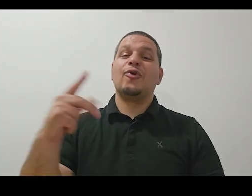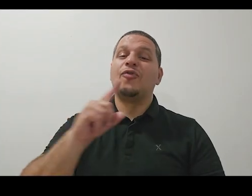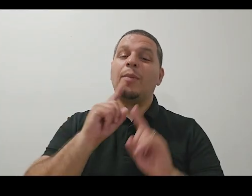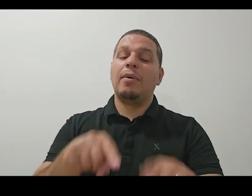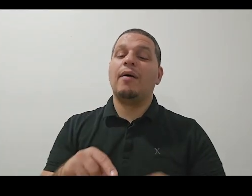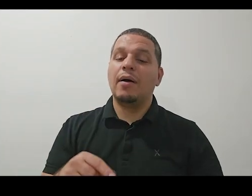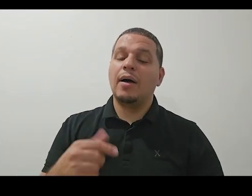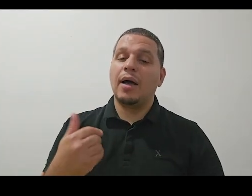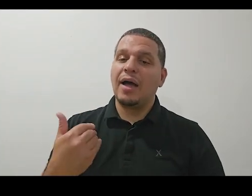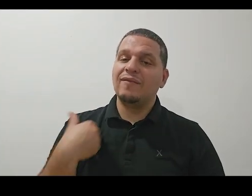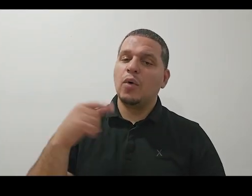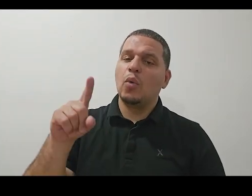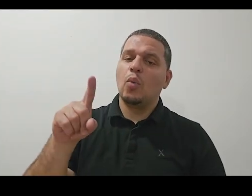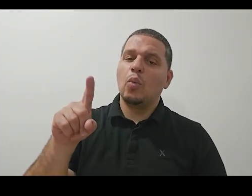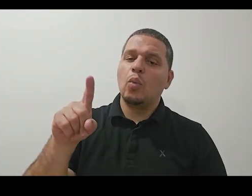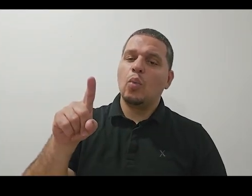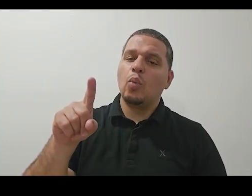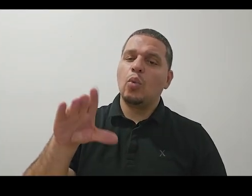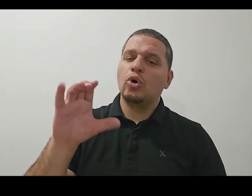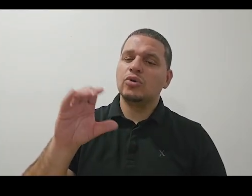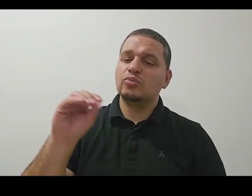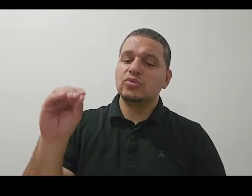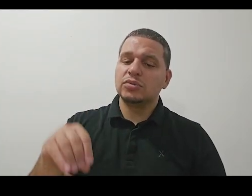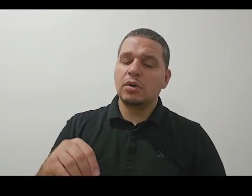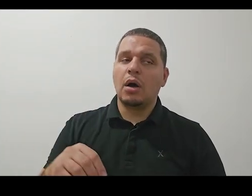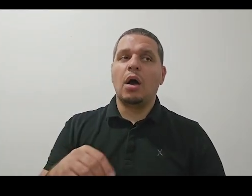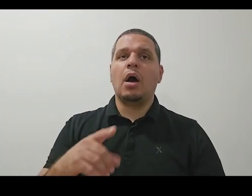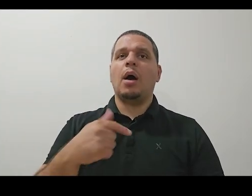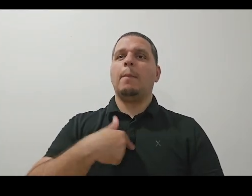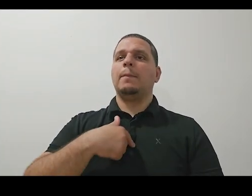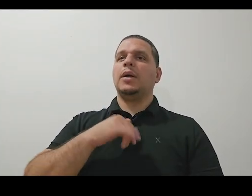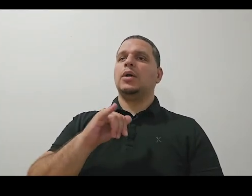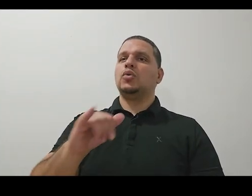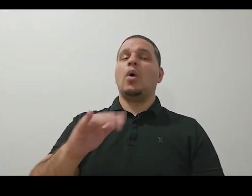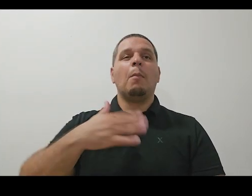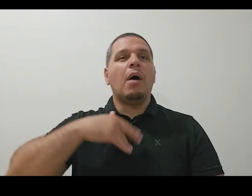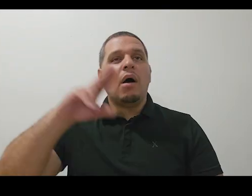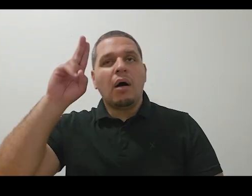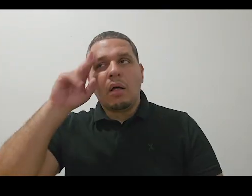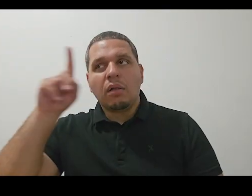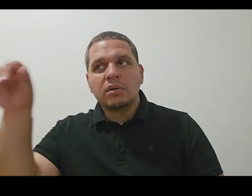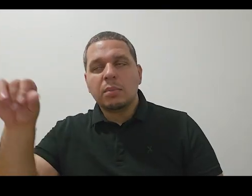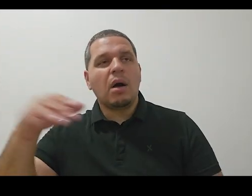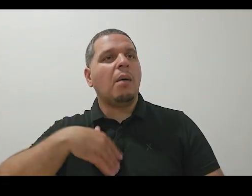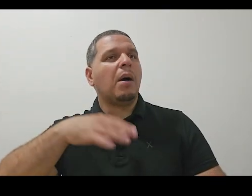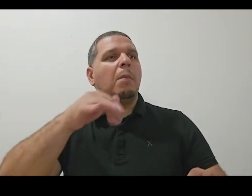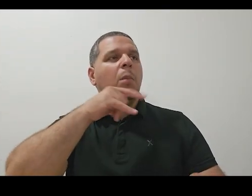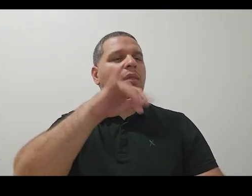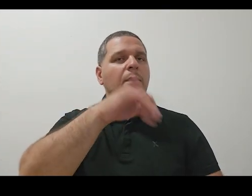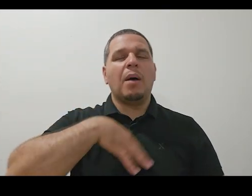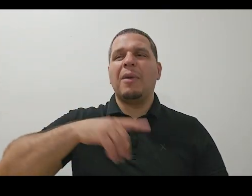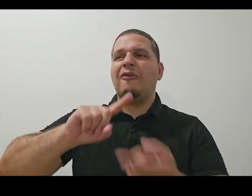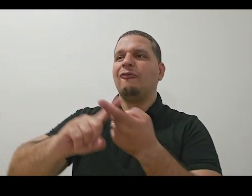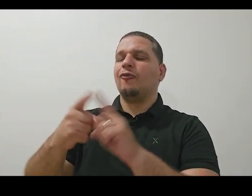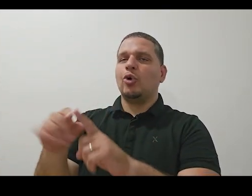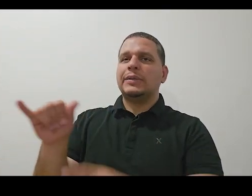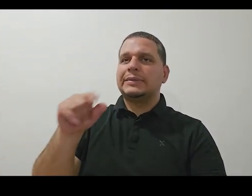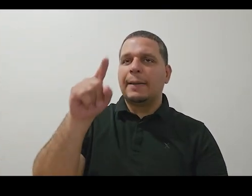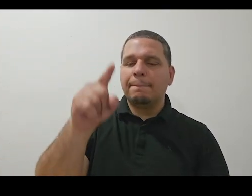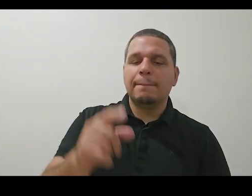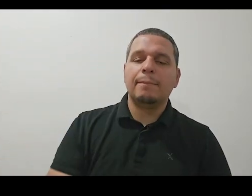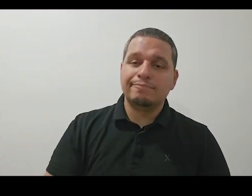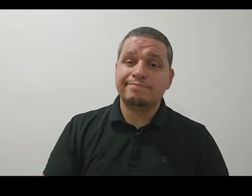third response I get 100% of the time is me too, my uncle, my mother,